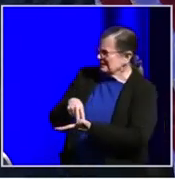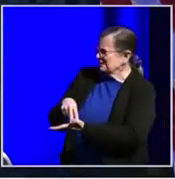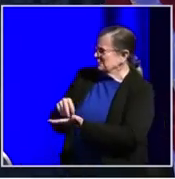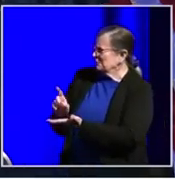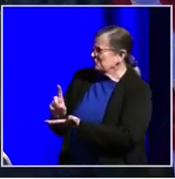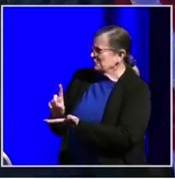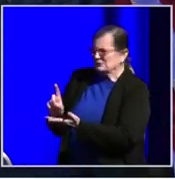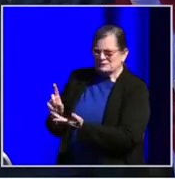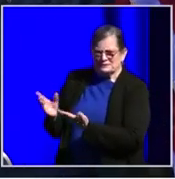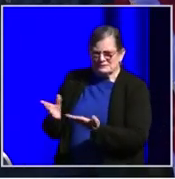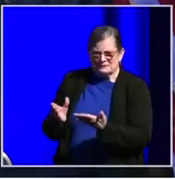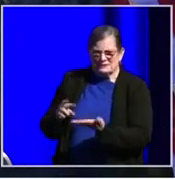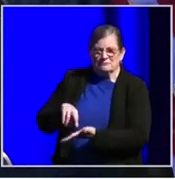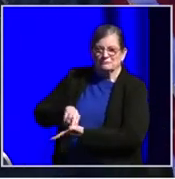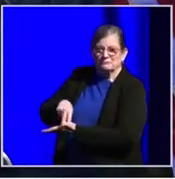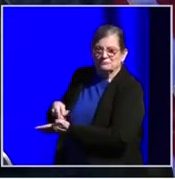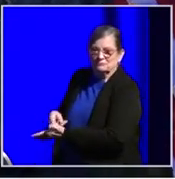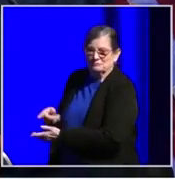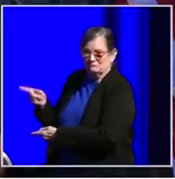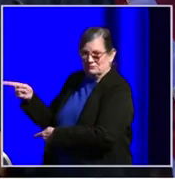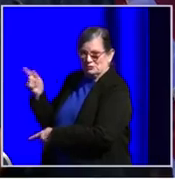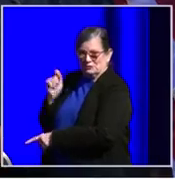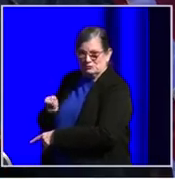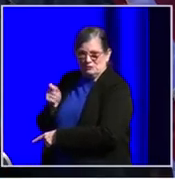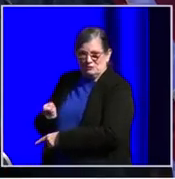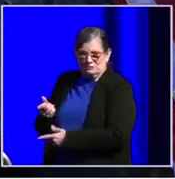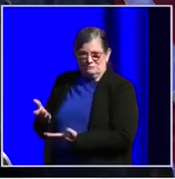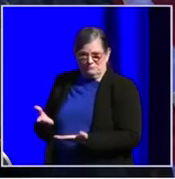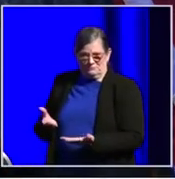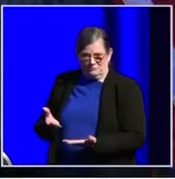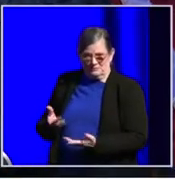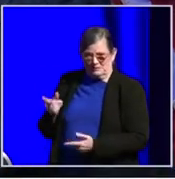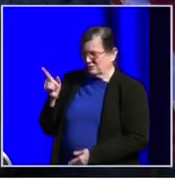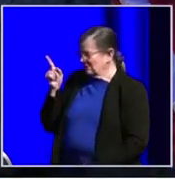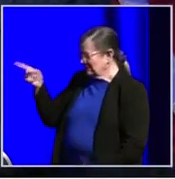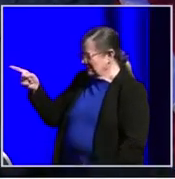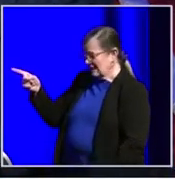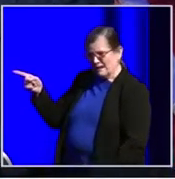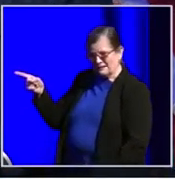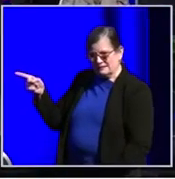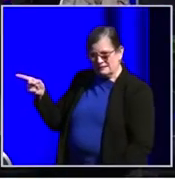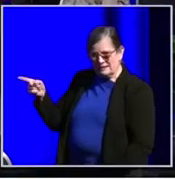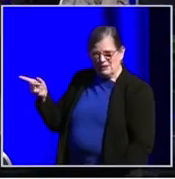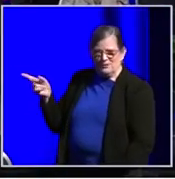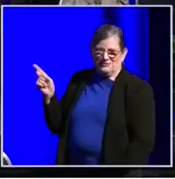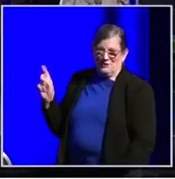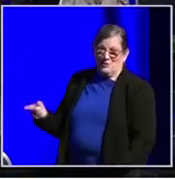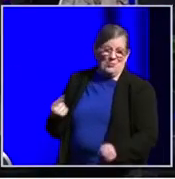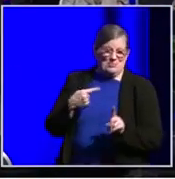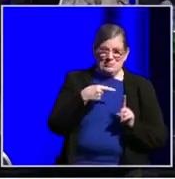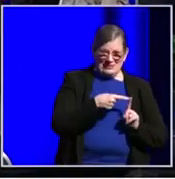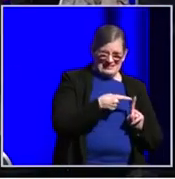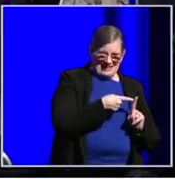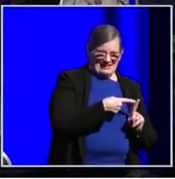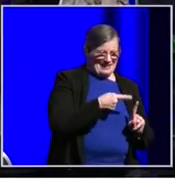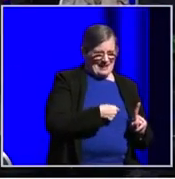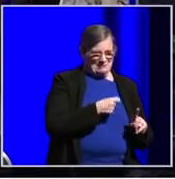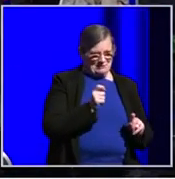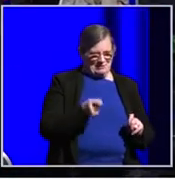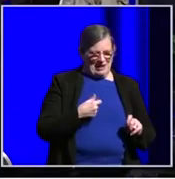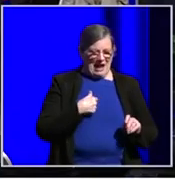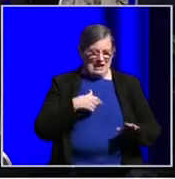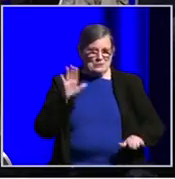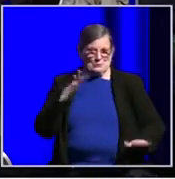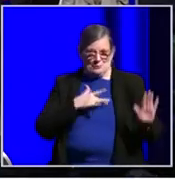the judge stands on that side. That side. You're the judge and I'm the swearing. Exactly. Do I get 5 minutes to speak?